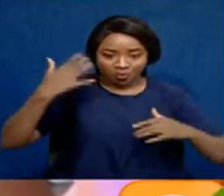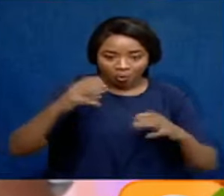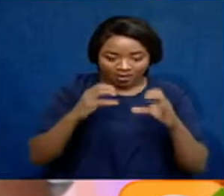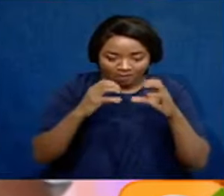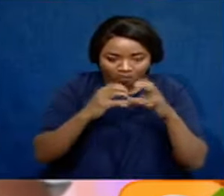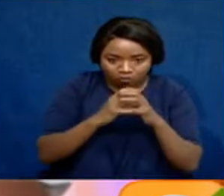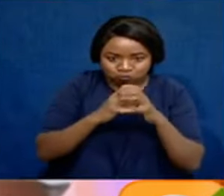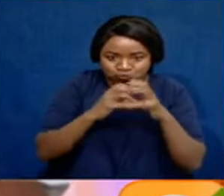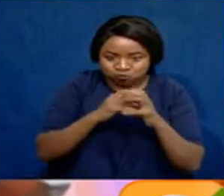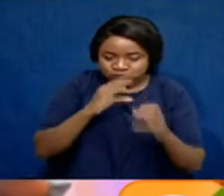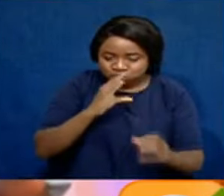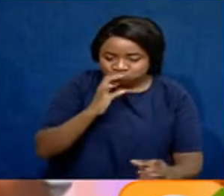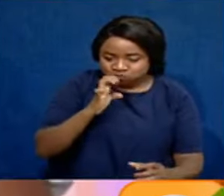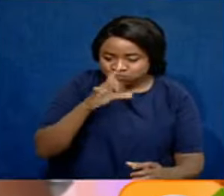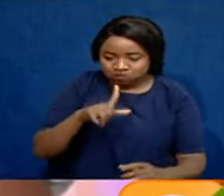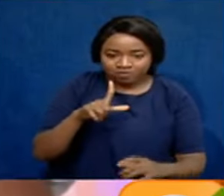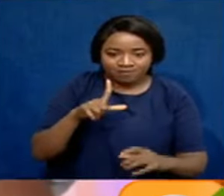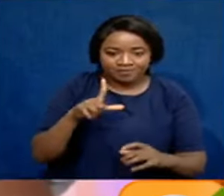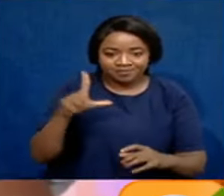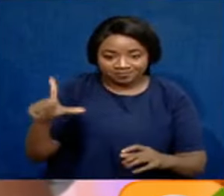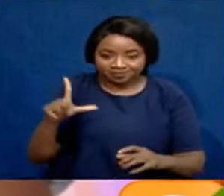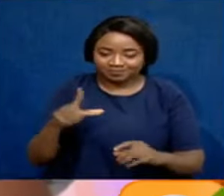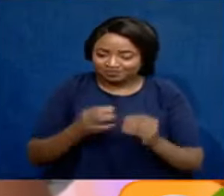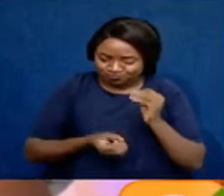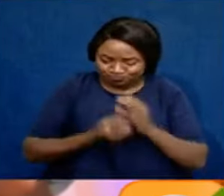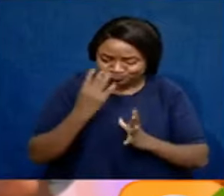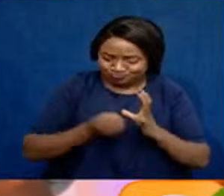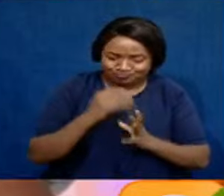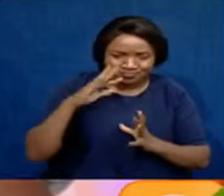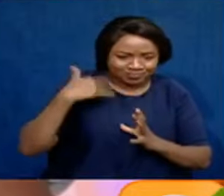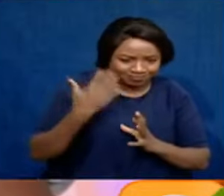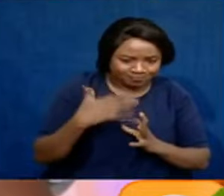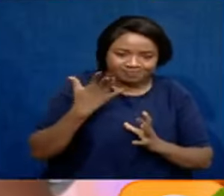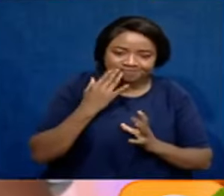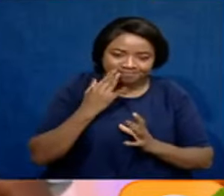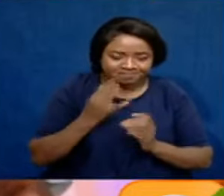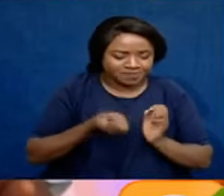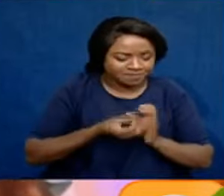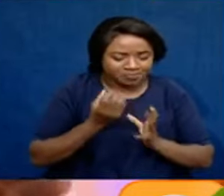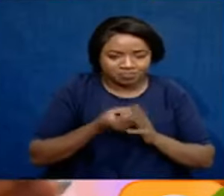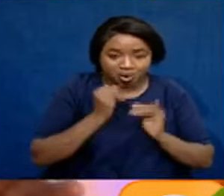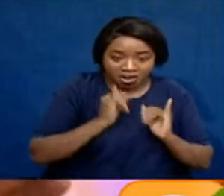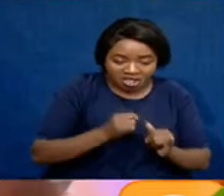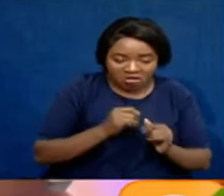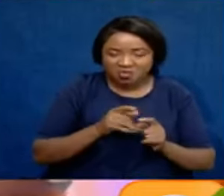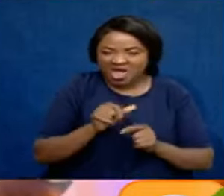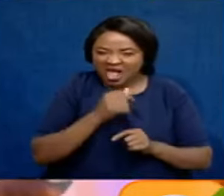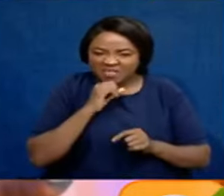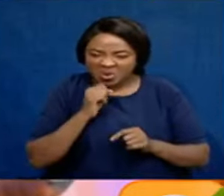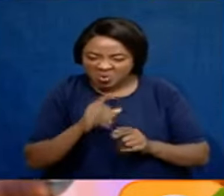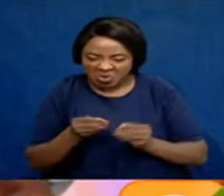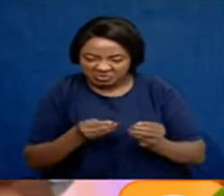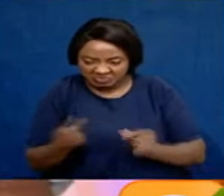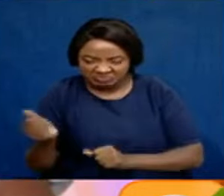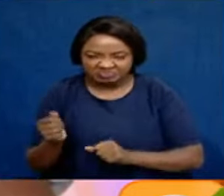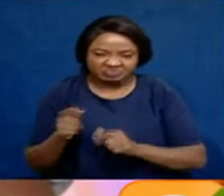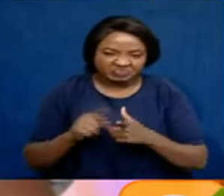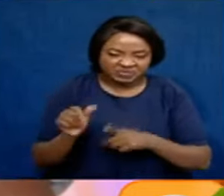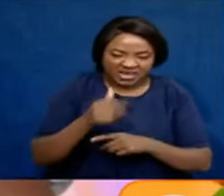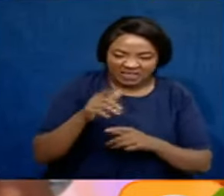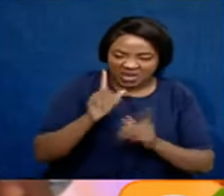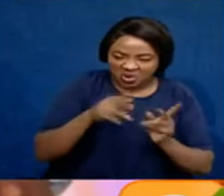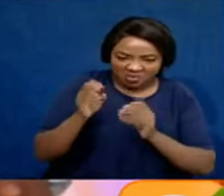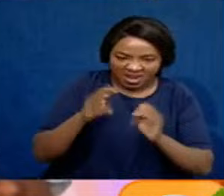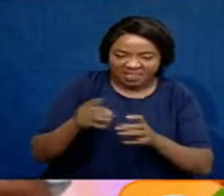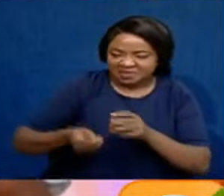made every day, cells are being destroyed, the ones that are abnormal are being removed. And that process is very tightly controlled. Now, when there